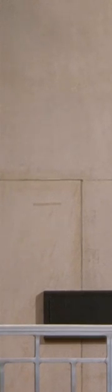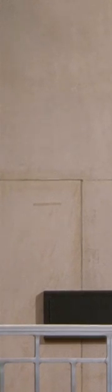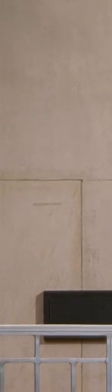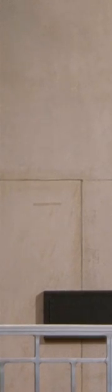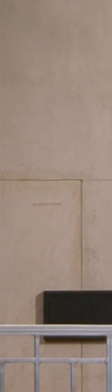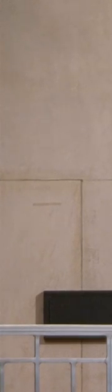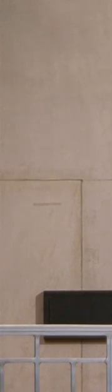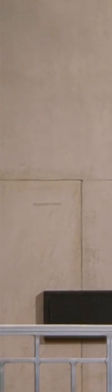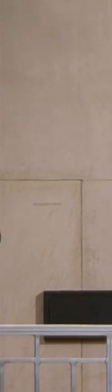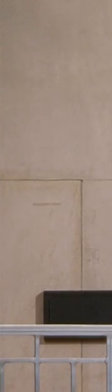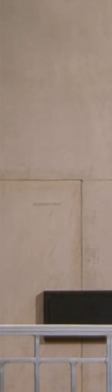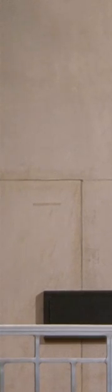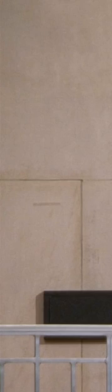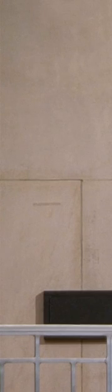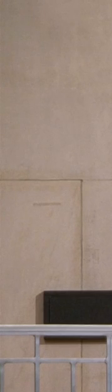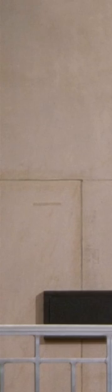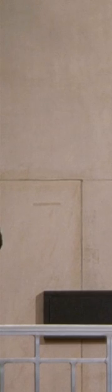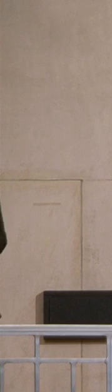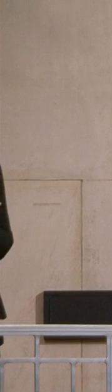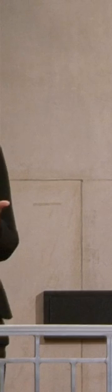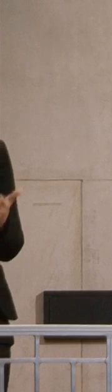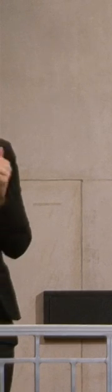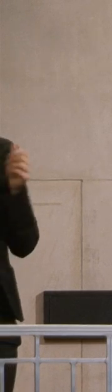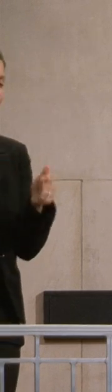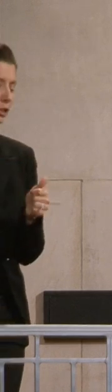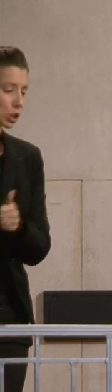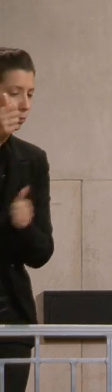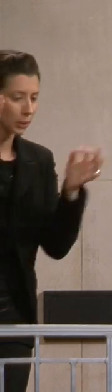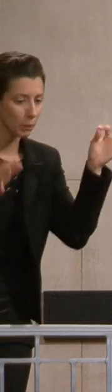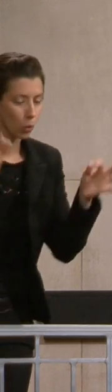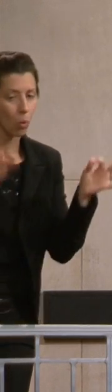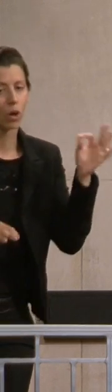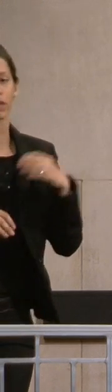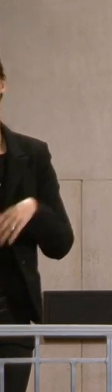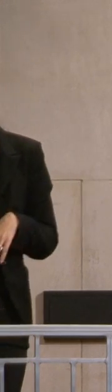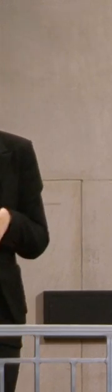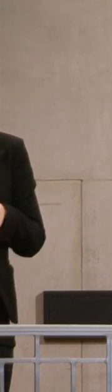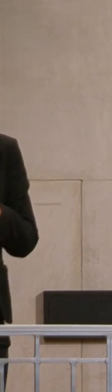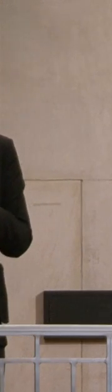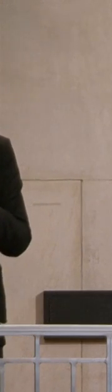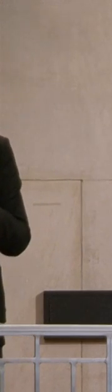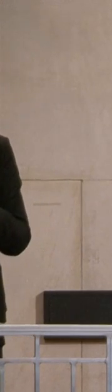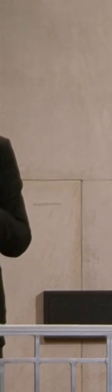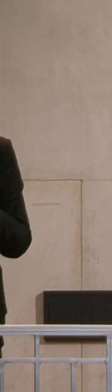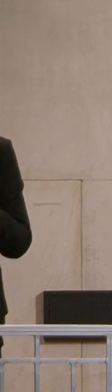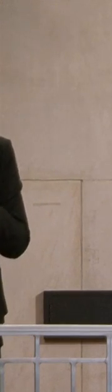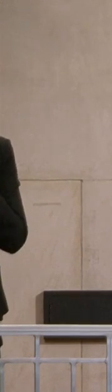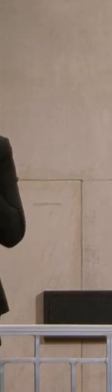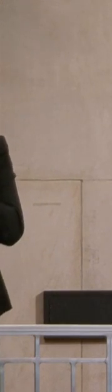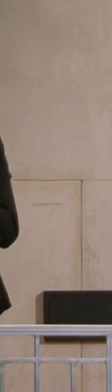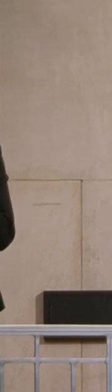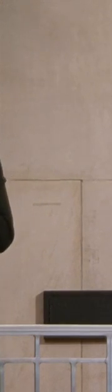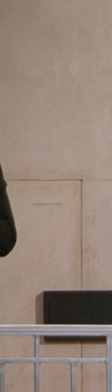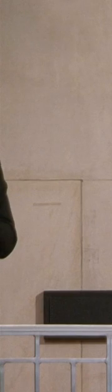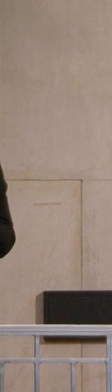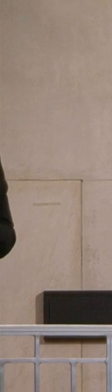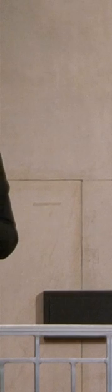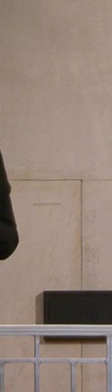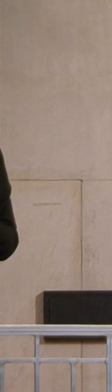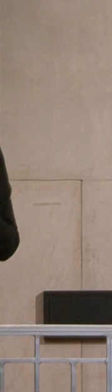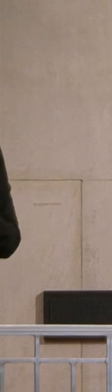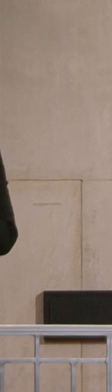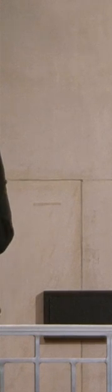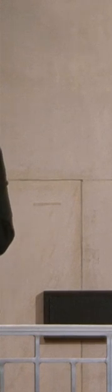Greenwich Village to the steps of the Supreme Court to a White House draped in the rainbow flag. That's a